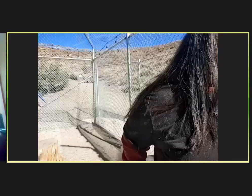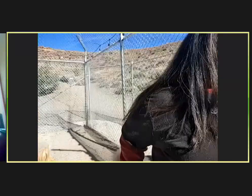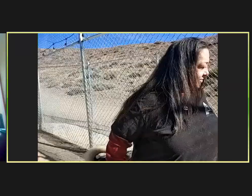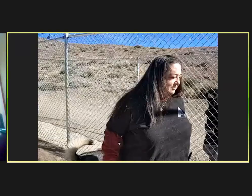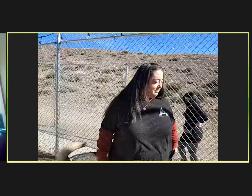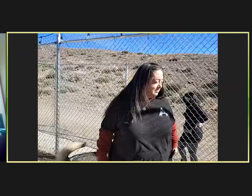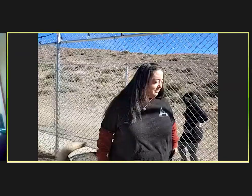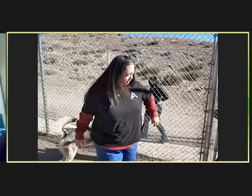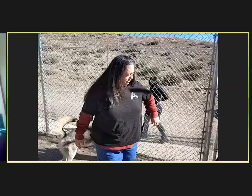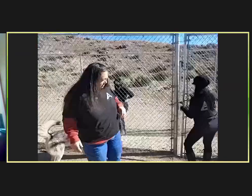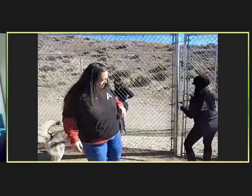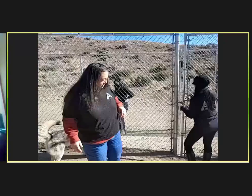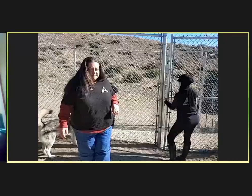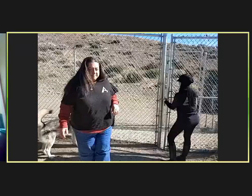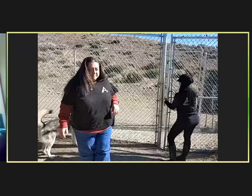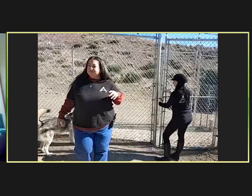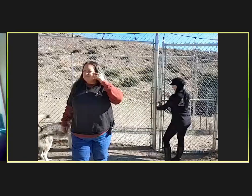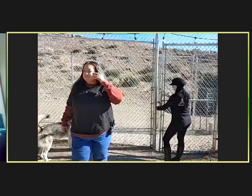in.